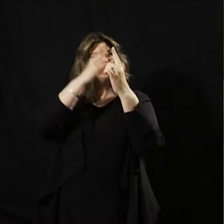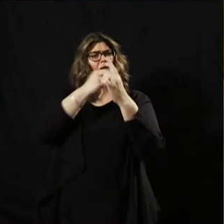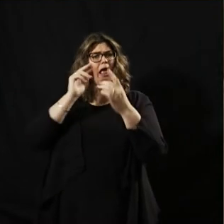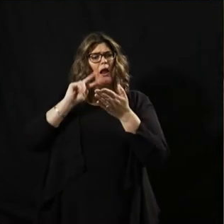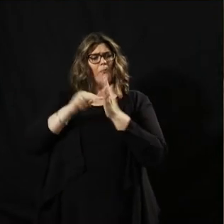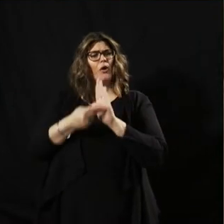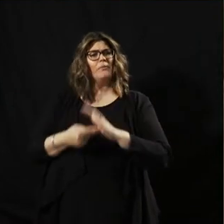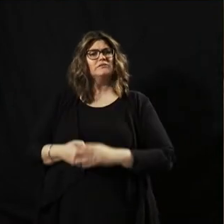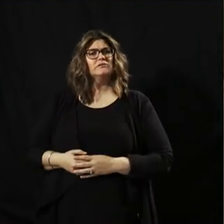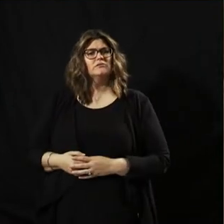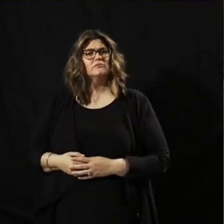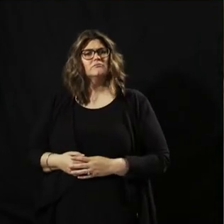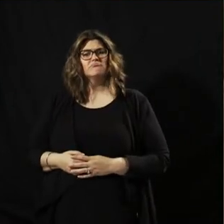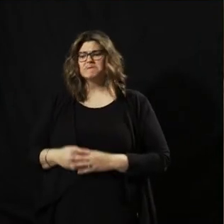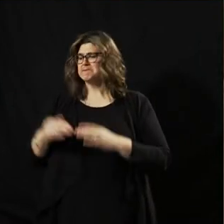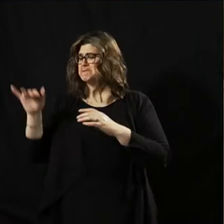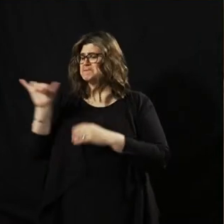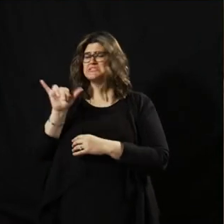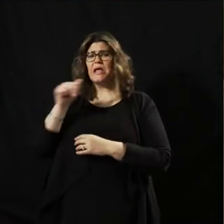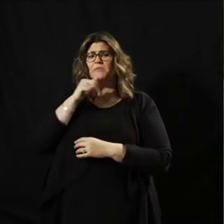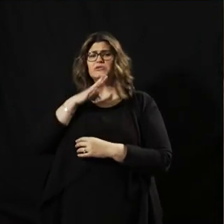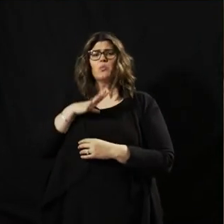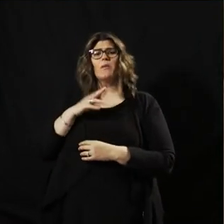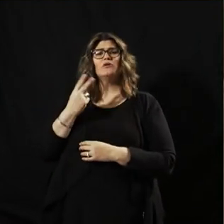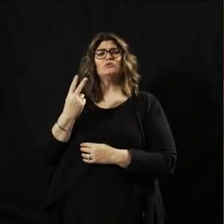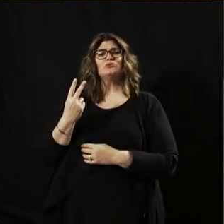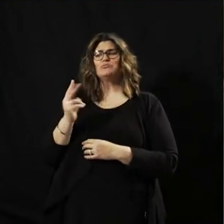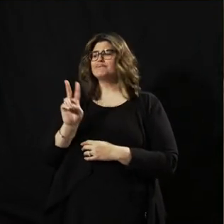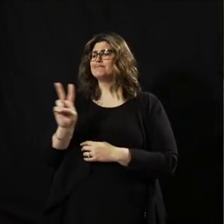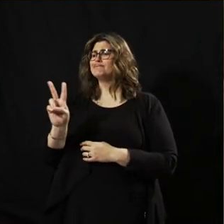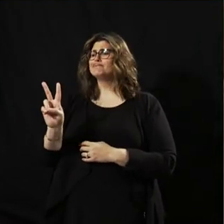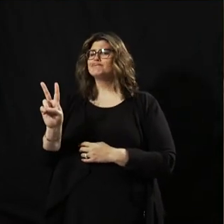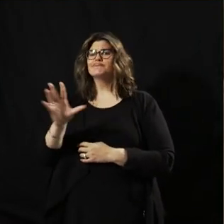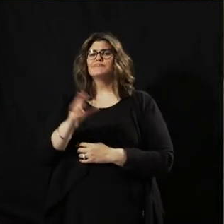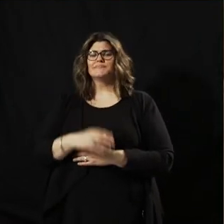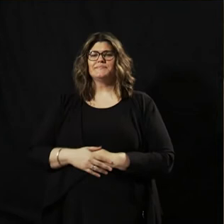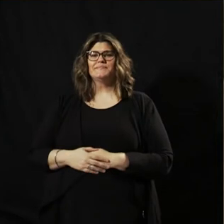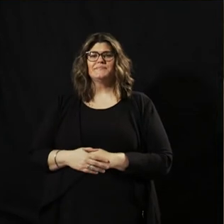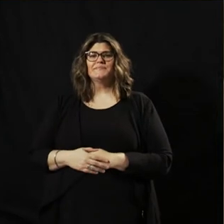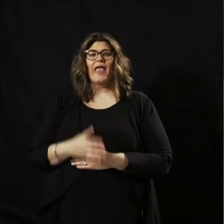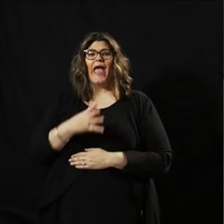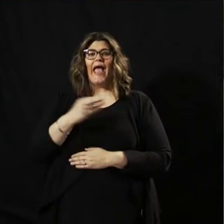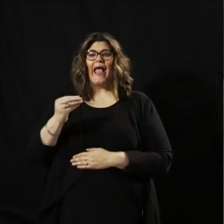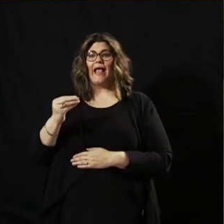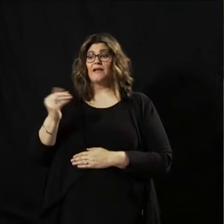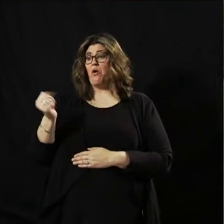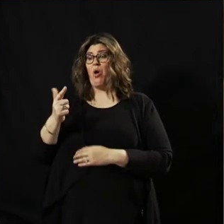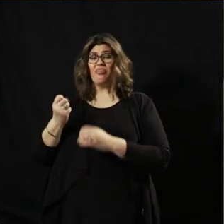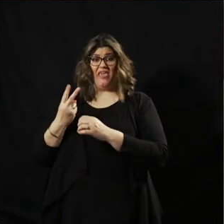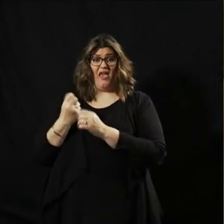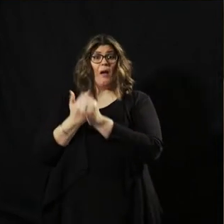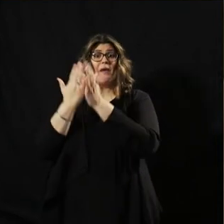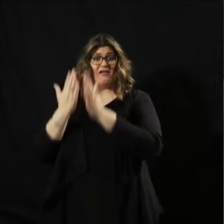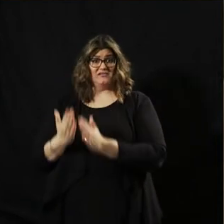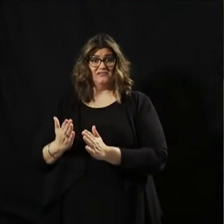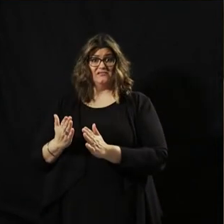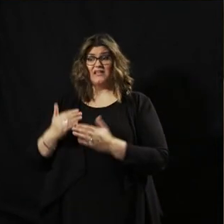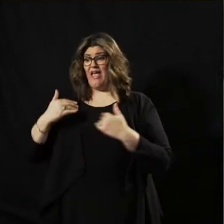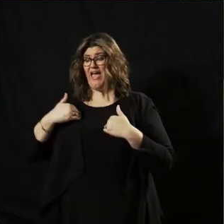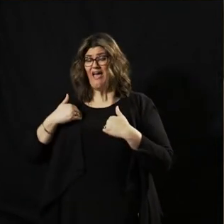purpose, just as Mary Magdalene and the other Mary and the apostles were given the